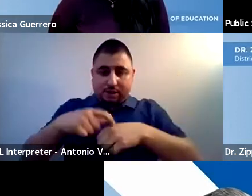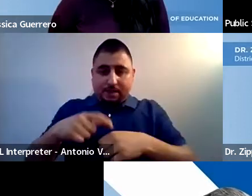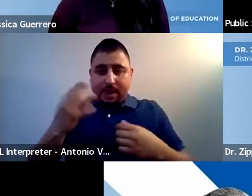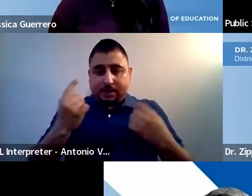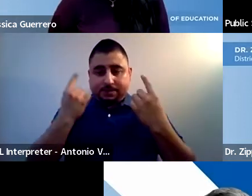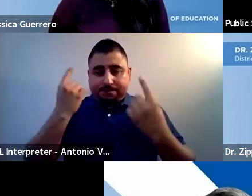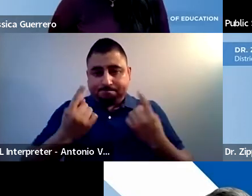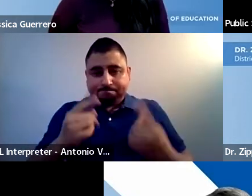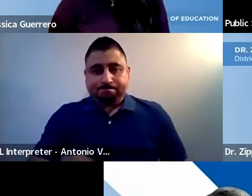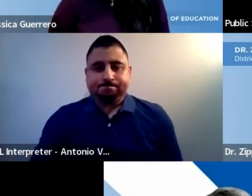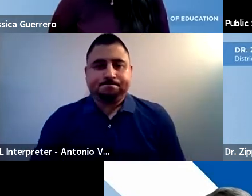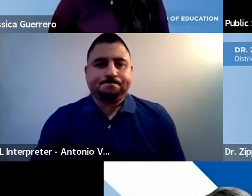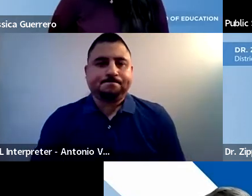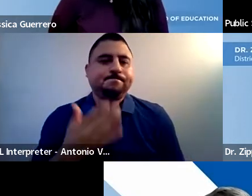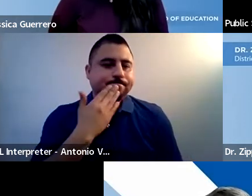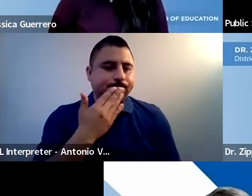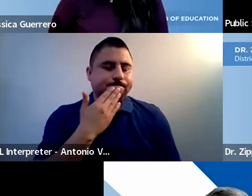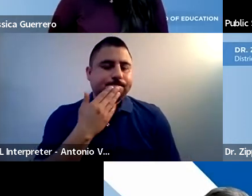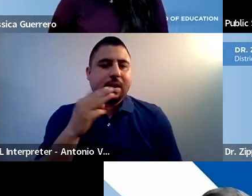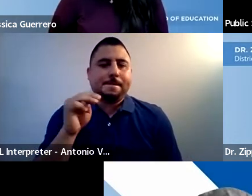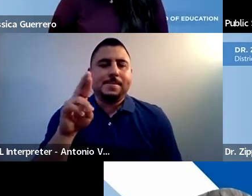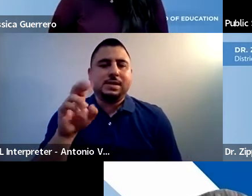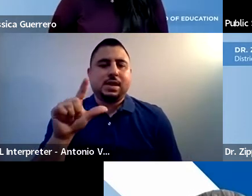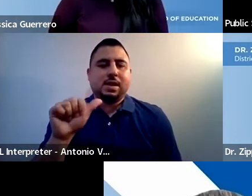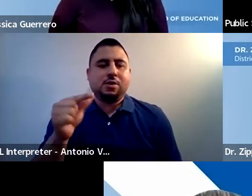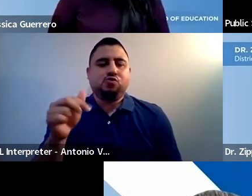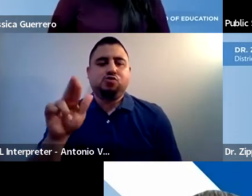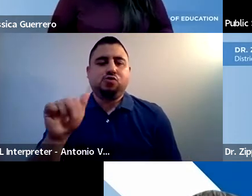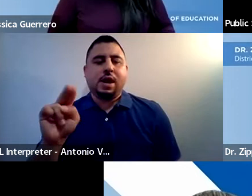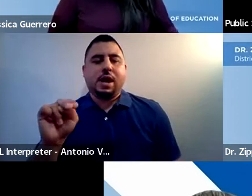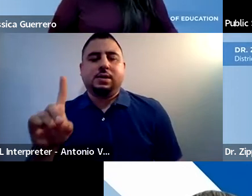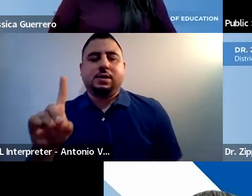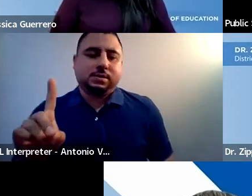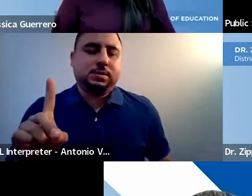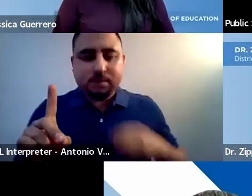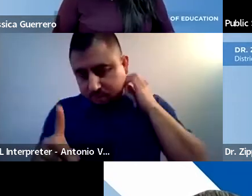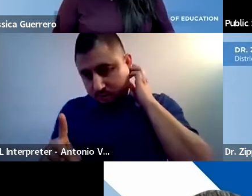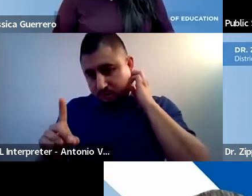consideration. Thank you, Ms. LeGrand. Next is Dwight Drawn.